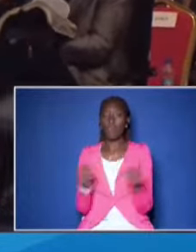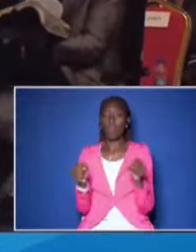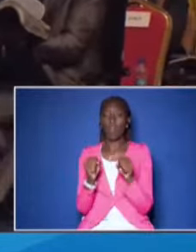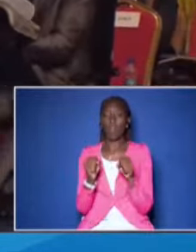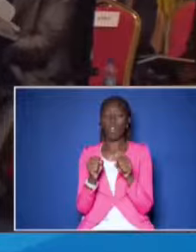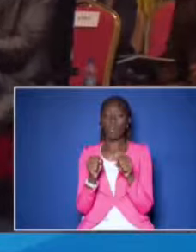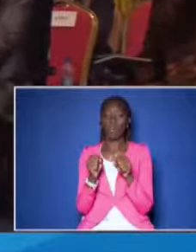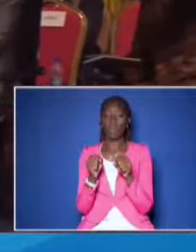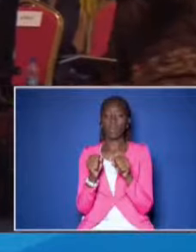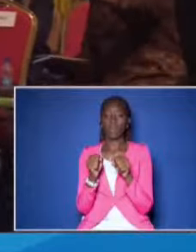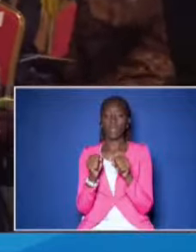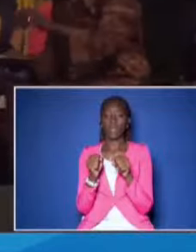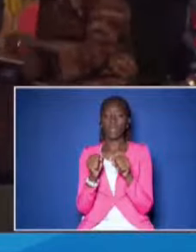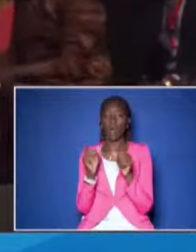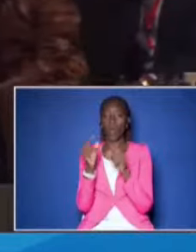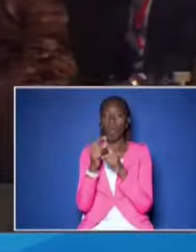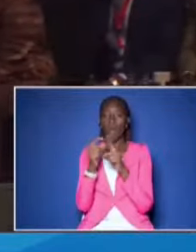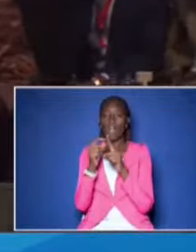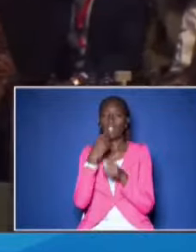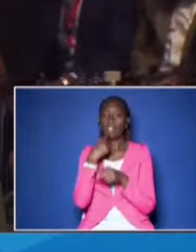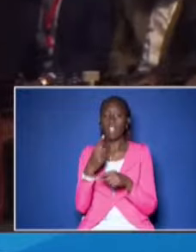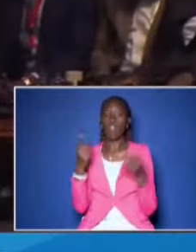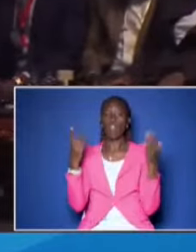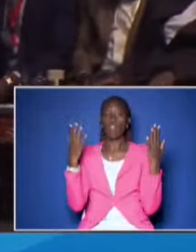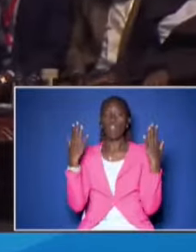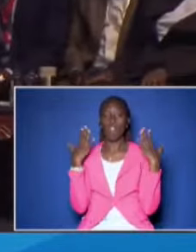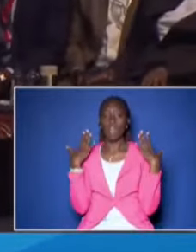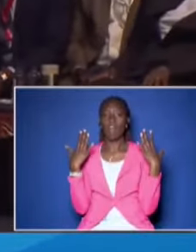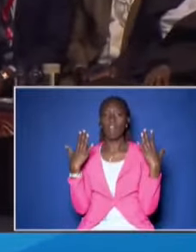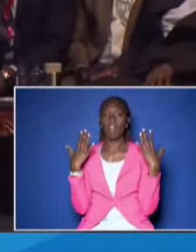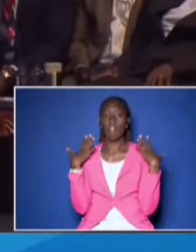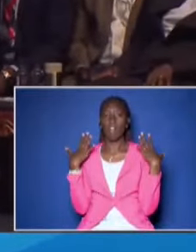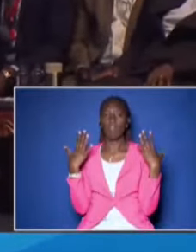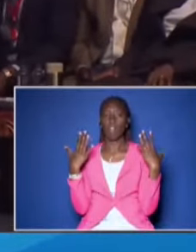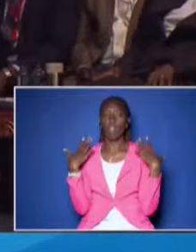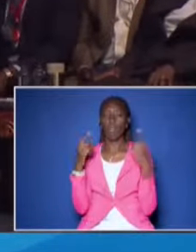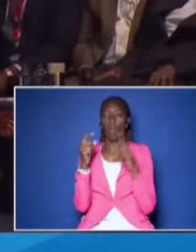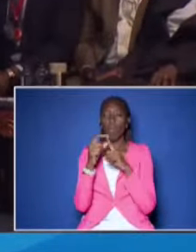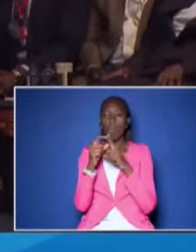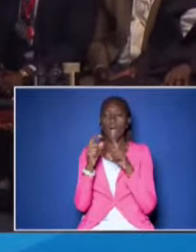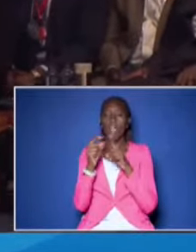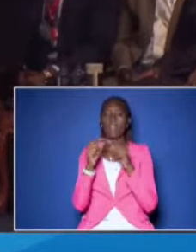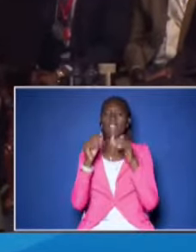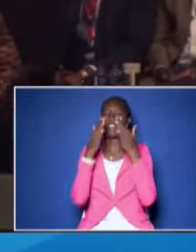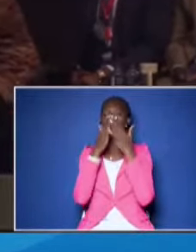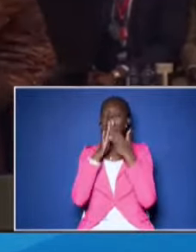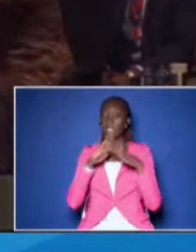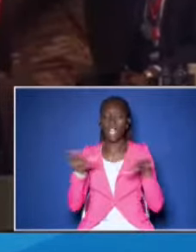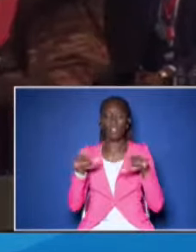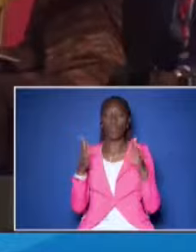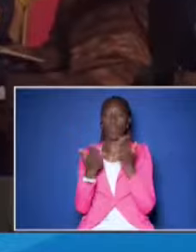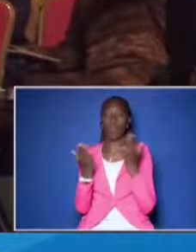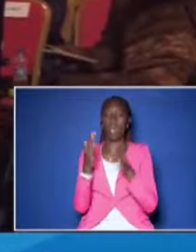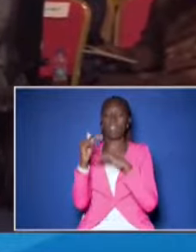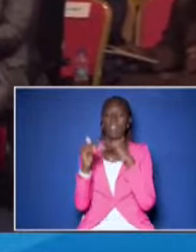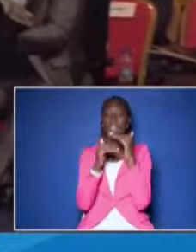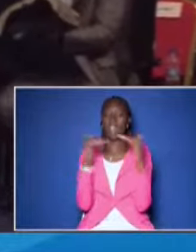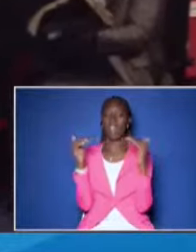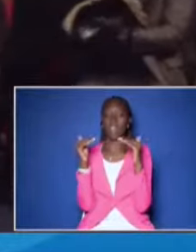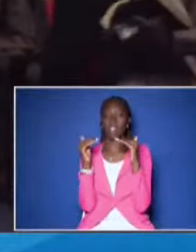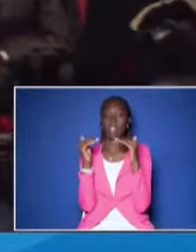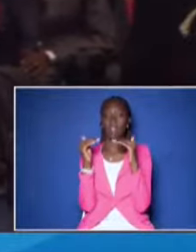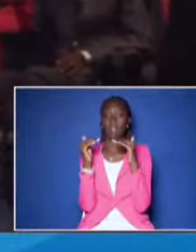Bible it says forever Lord Thy Word isled in heaven